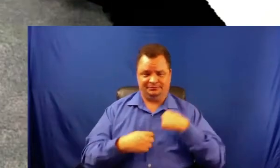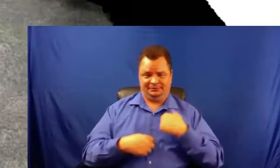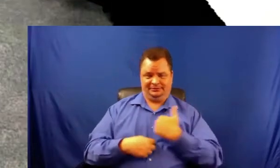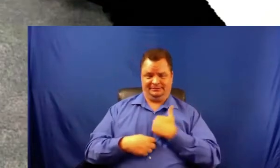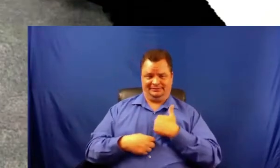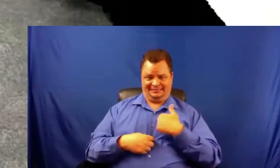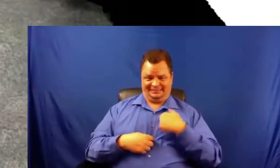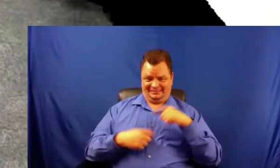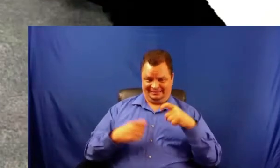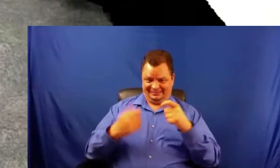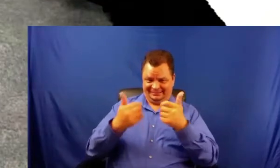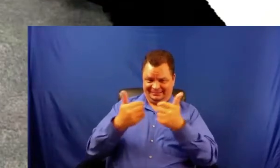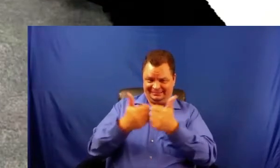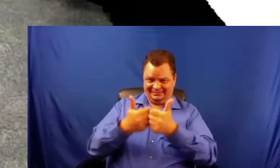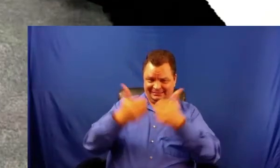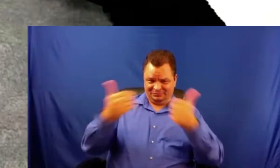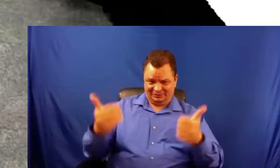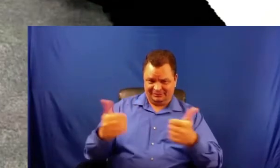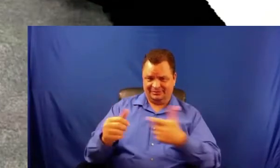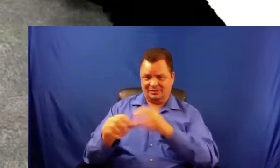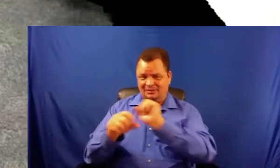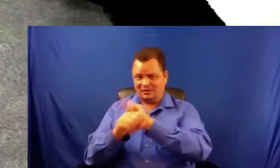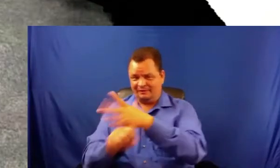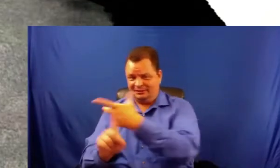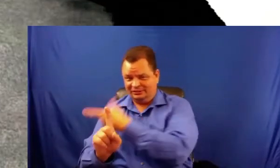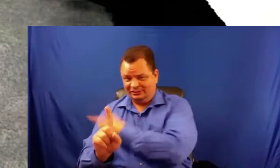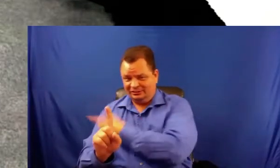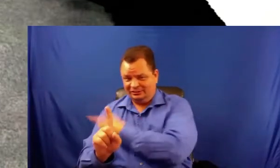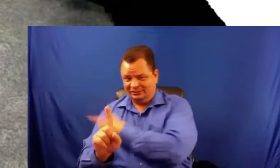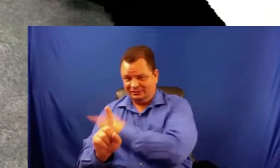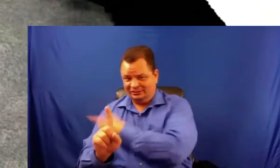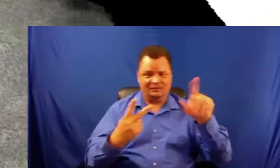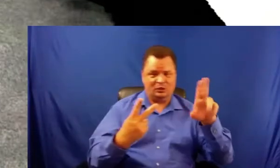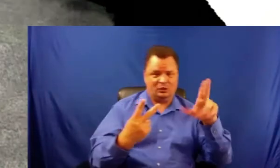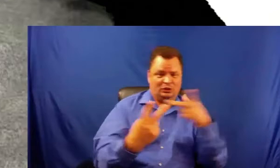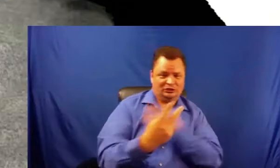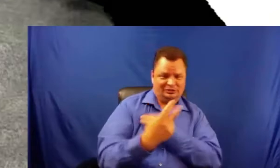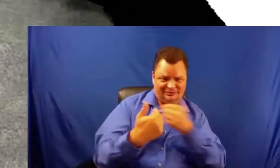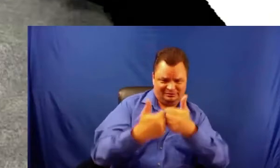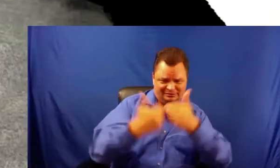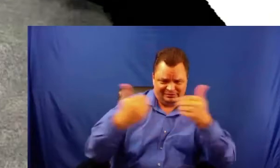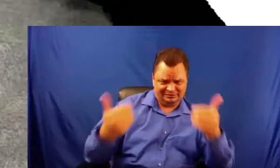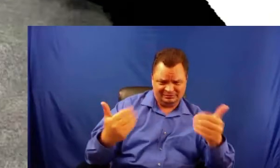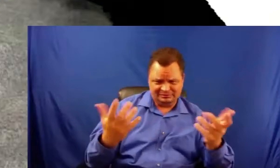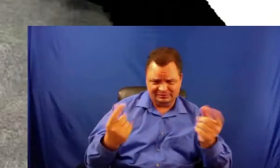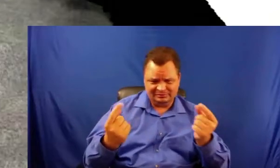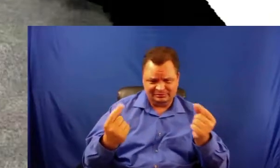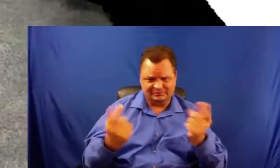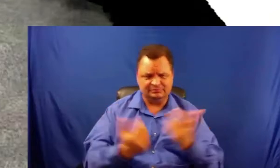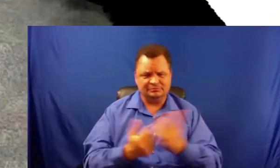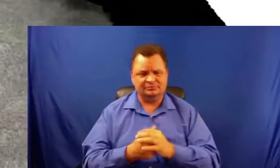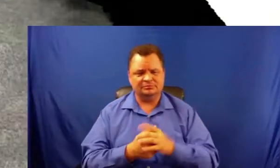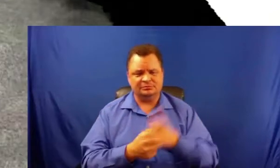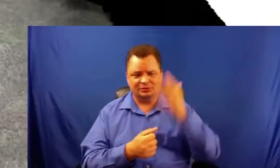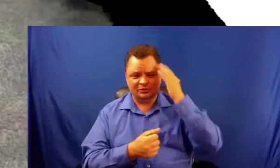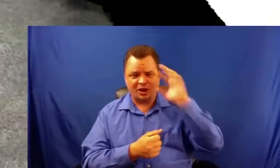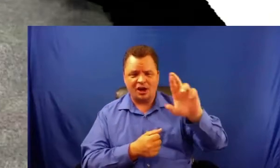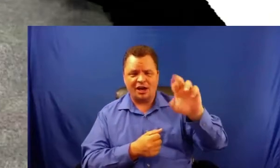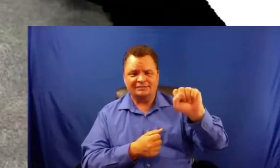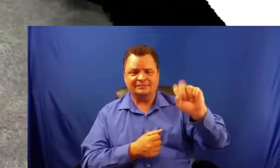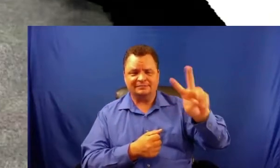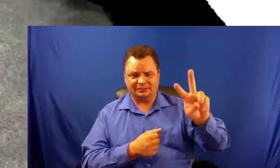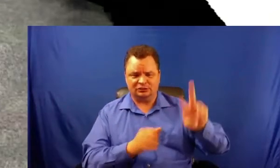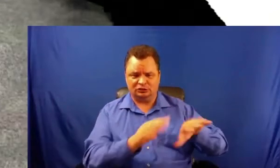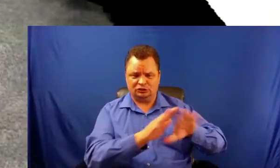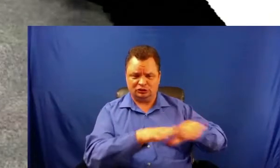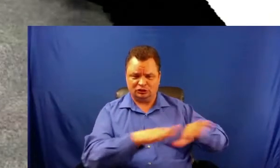that out. So, and then Yeah. I know you'll be, you know, with the rise in RSV among children and even some adults,